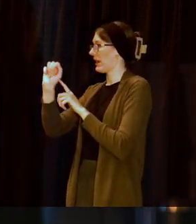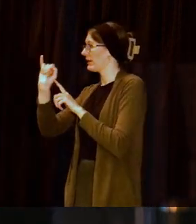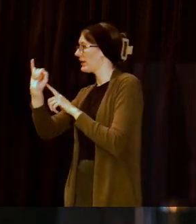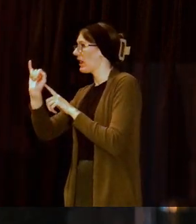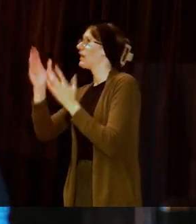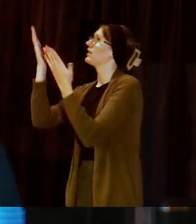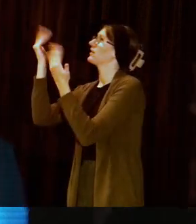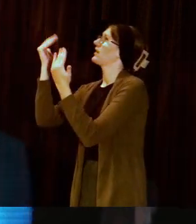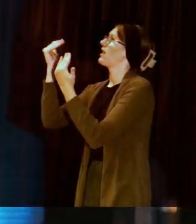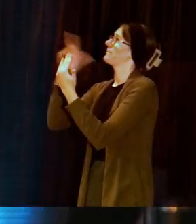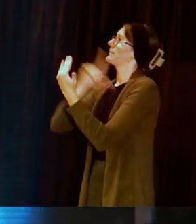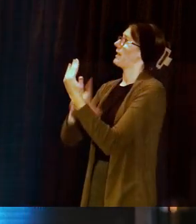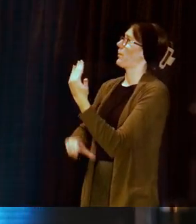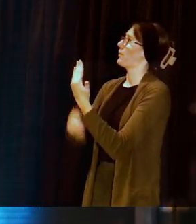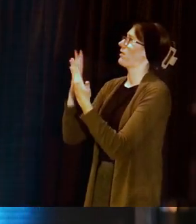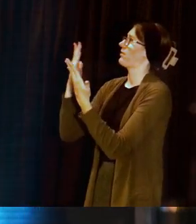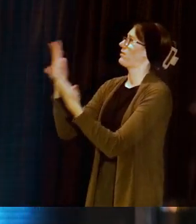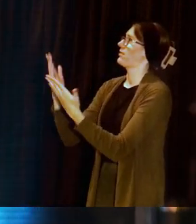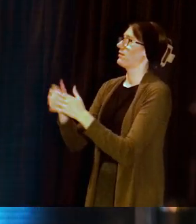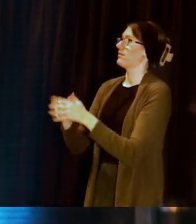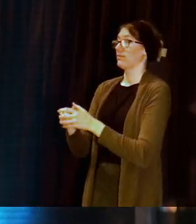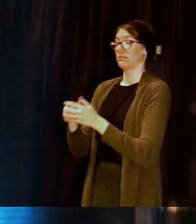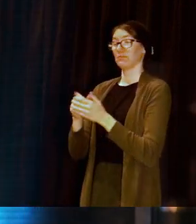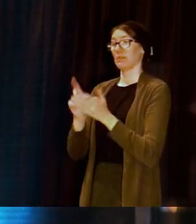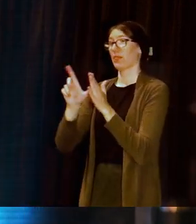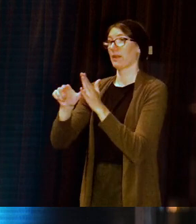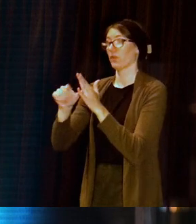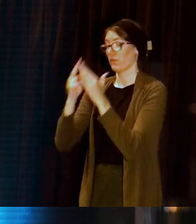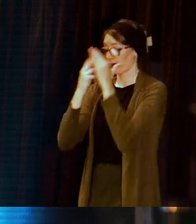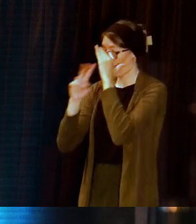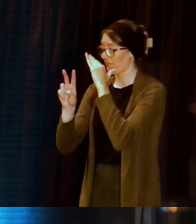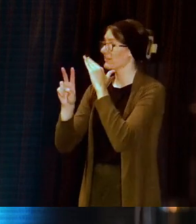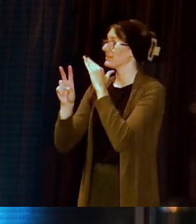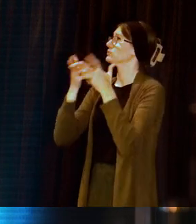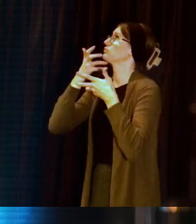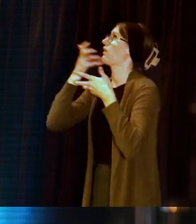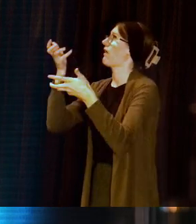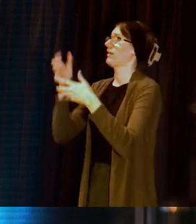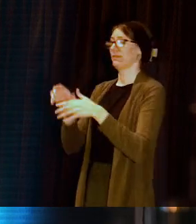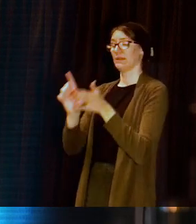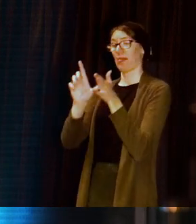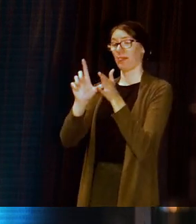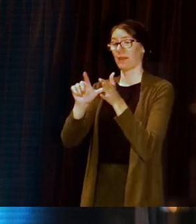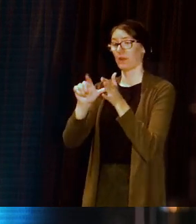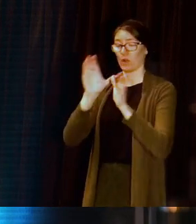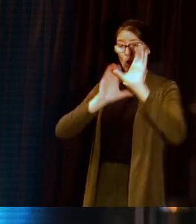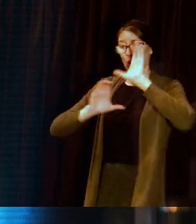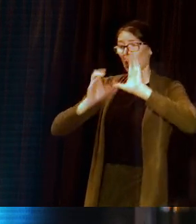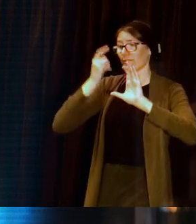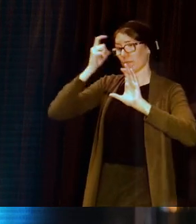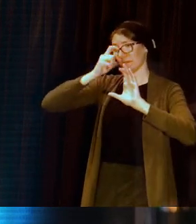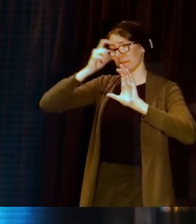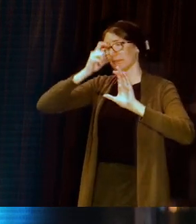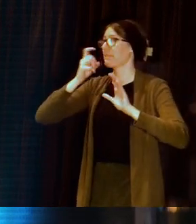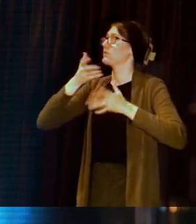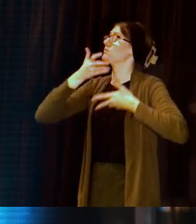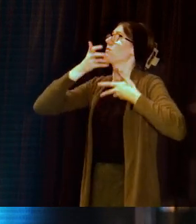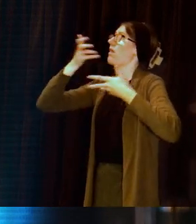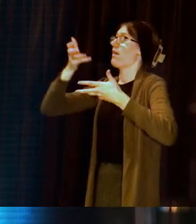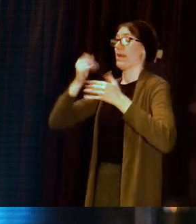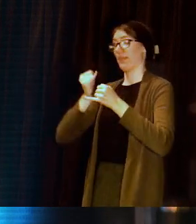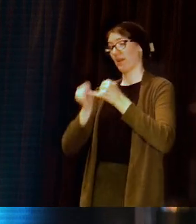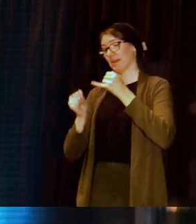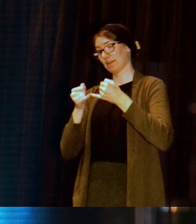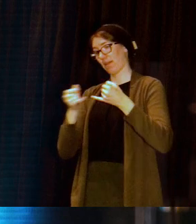oh, come Emmanuel. You'll find their cry later under the prophets. You'll find their cry as they look for wisdom. And then at the end, the